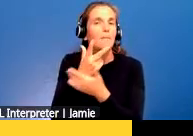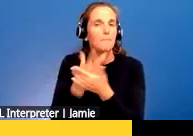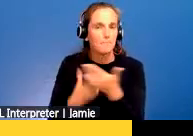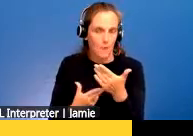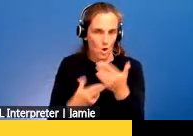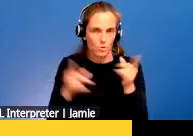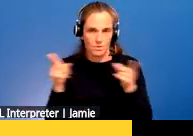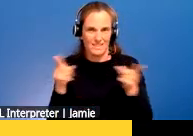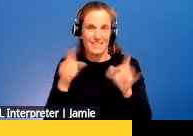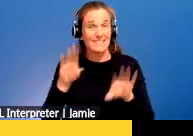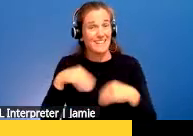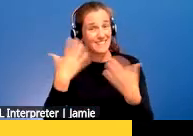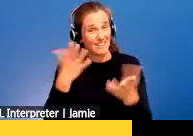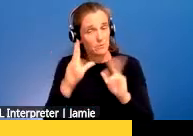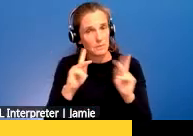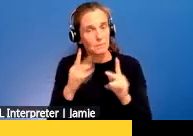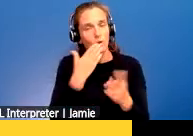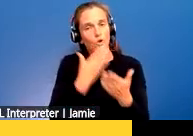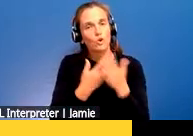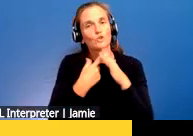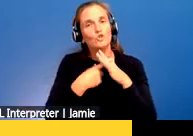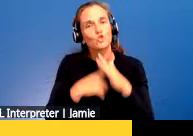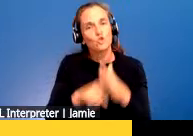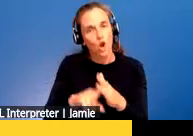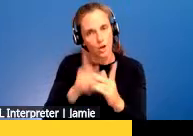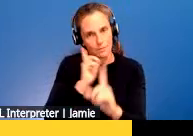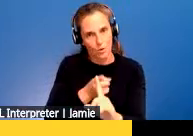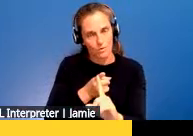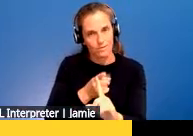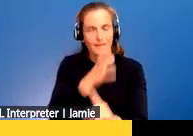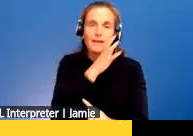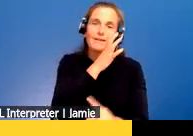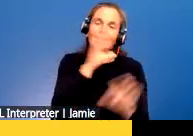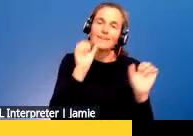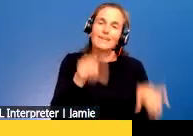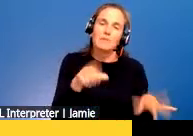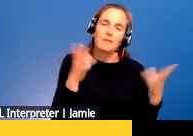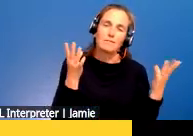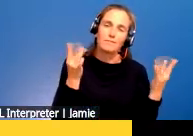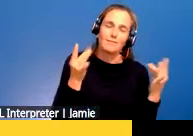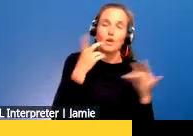folks a really good starting point, and they can also be tricky or insufficient when they make